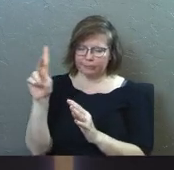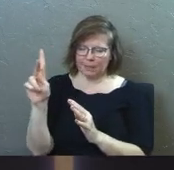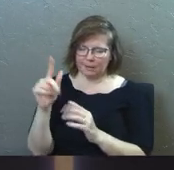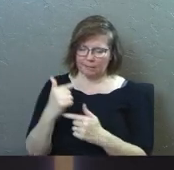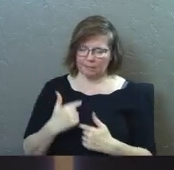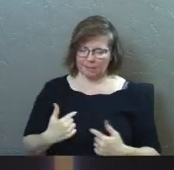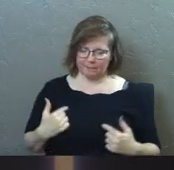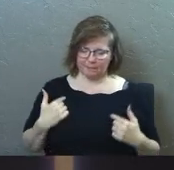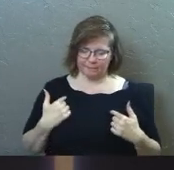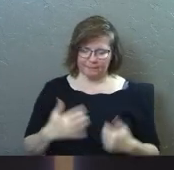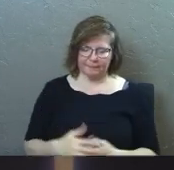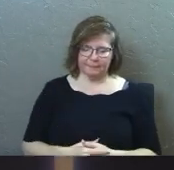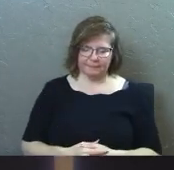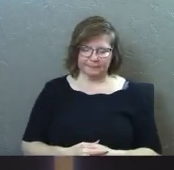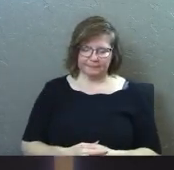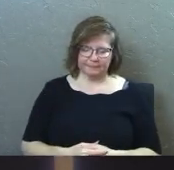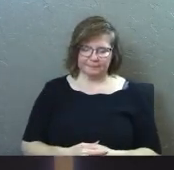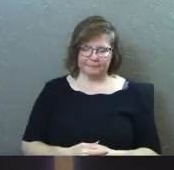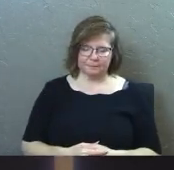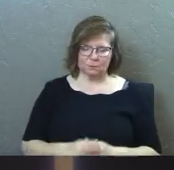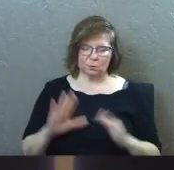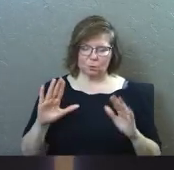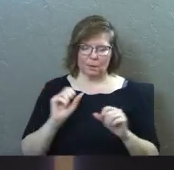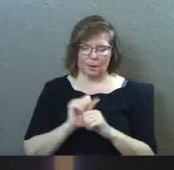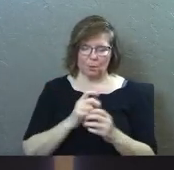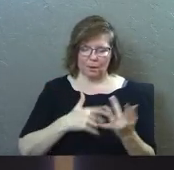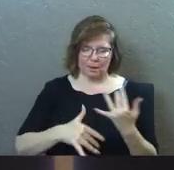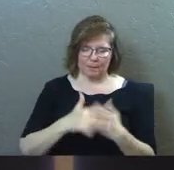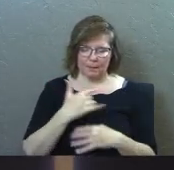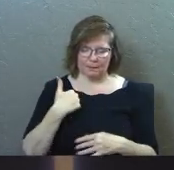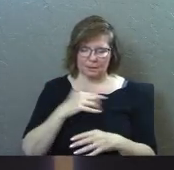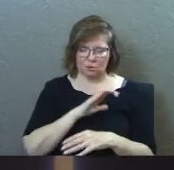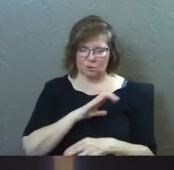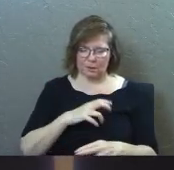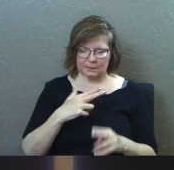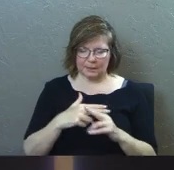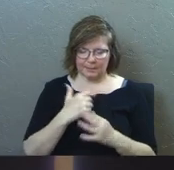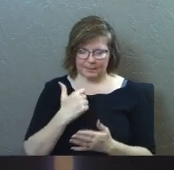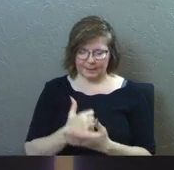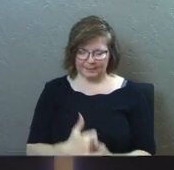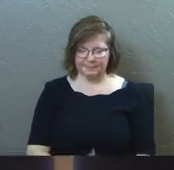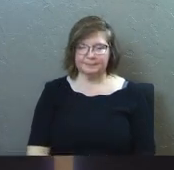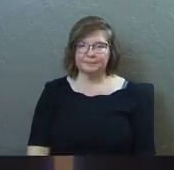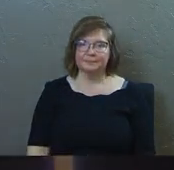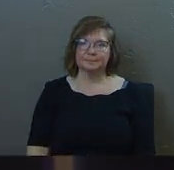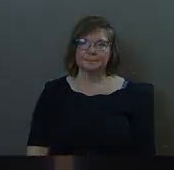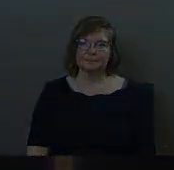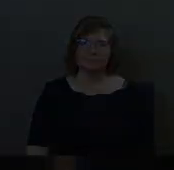life. Do a great work amongst us. In Christ's name, amen.